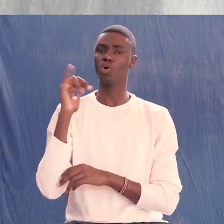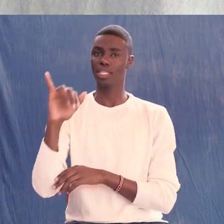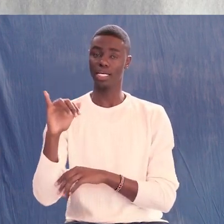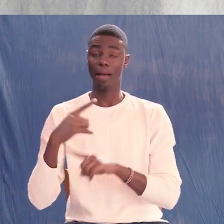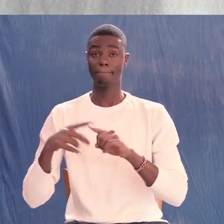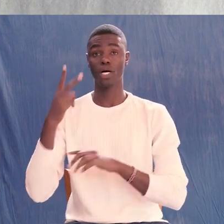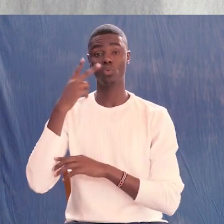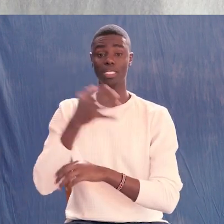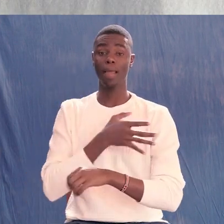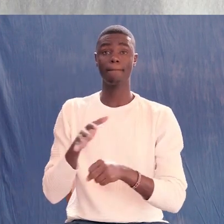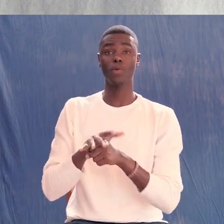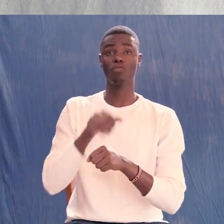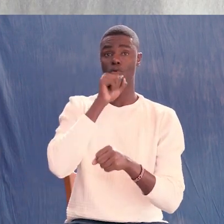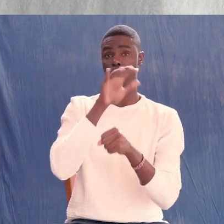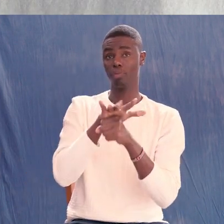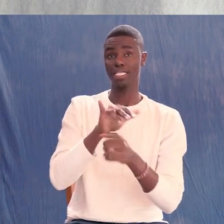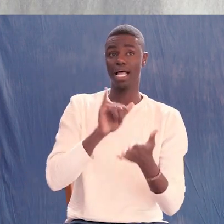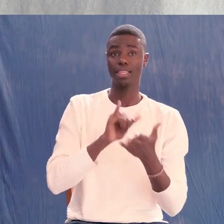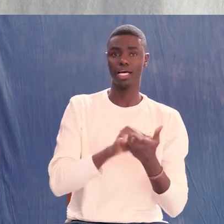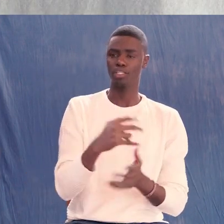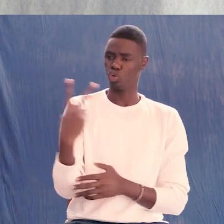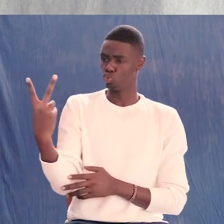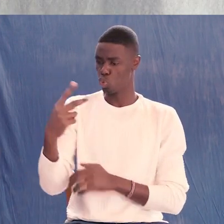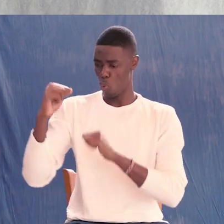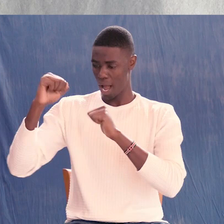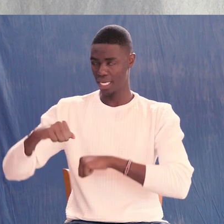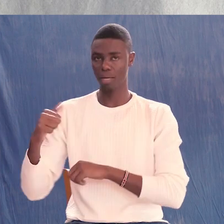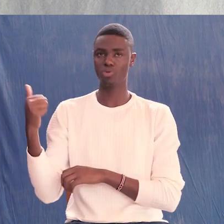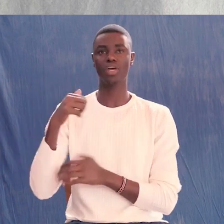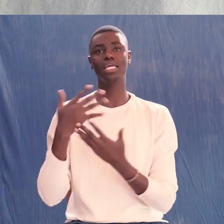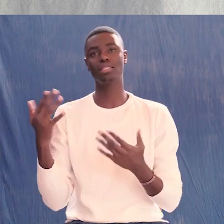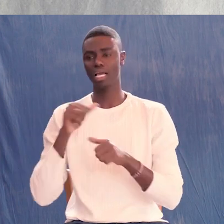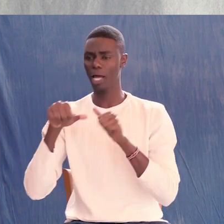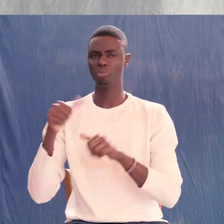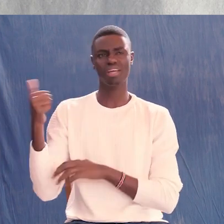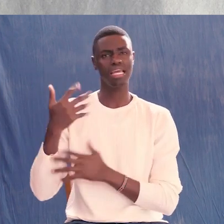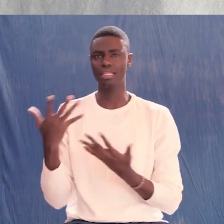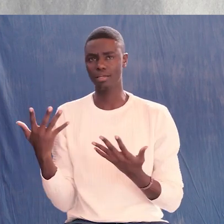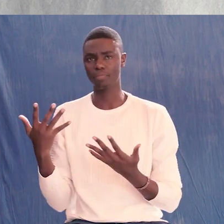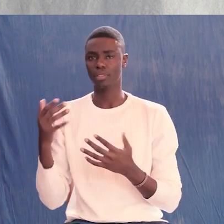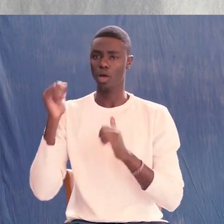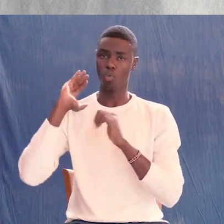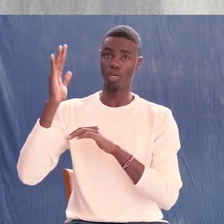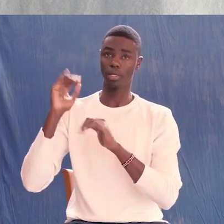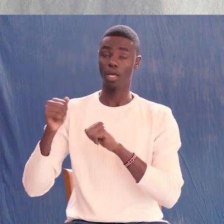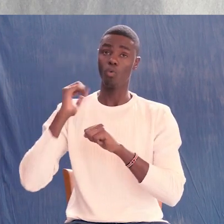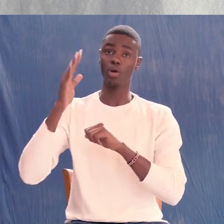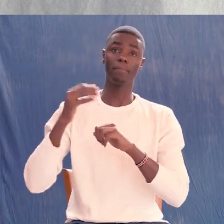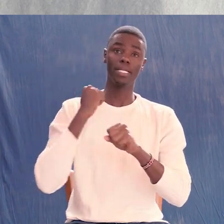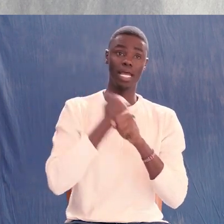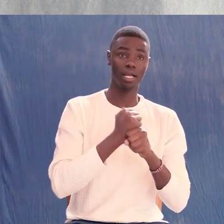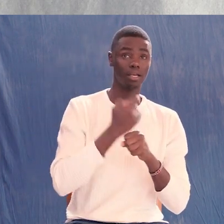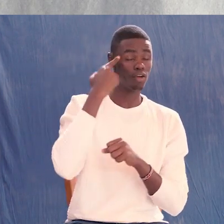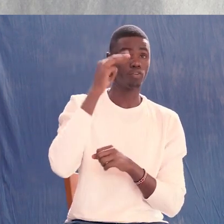we see this powerful promise that if two of you agree on anything, about anything that they may ask, it shall be done for them by my